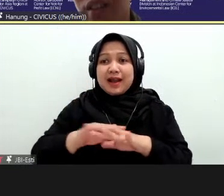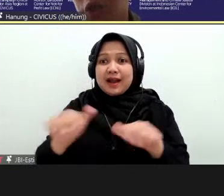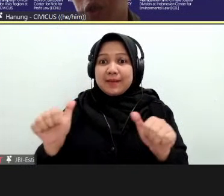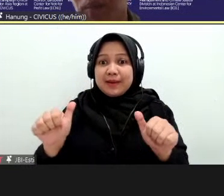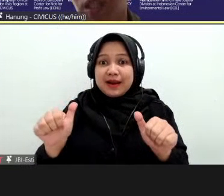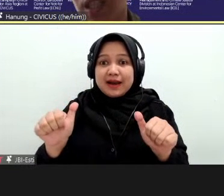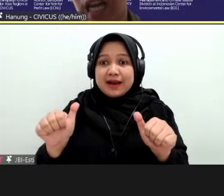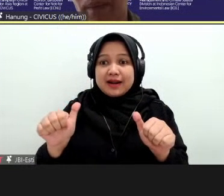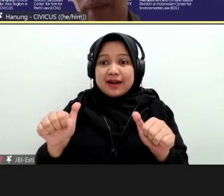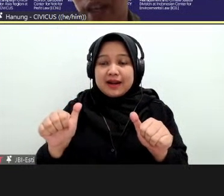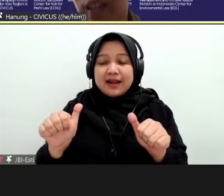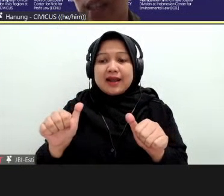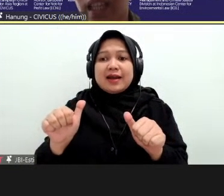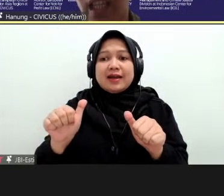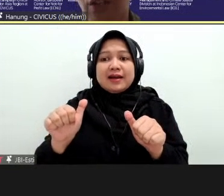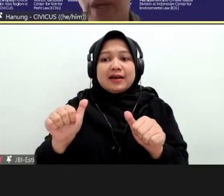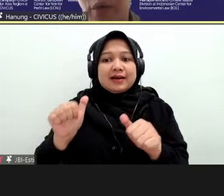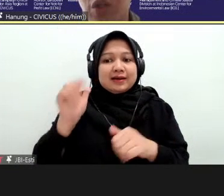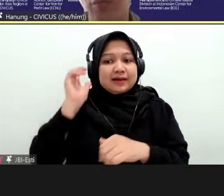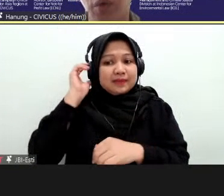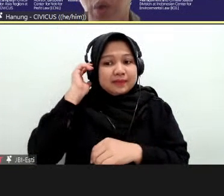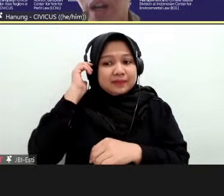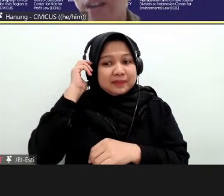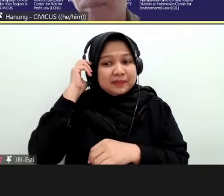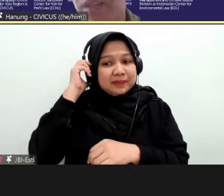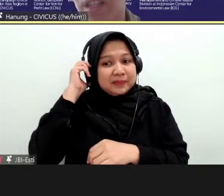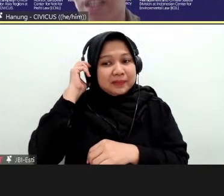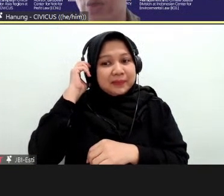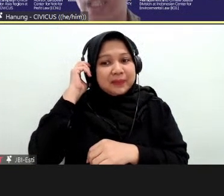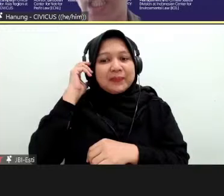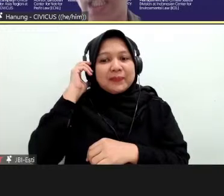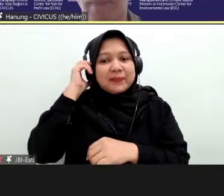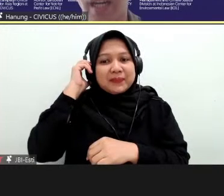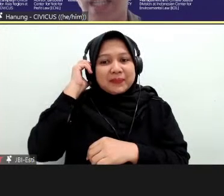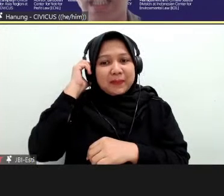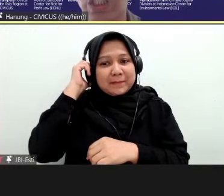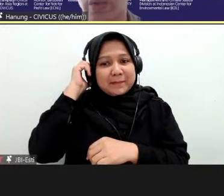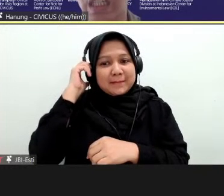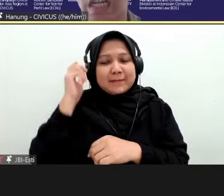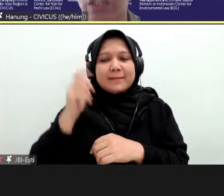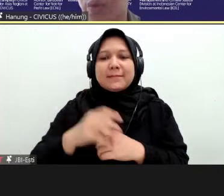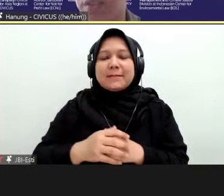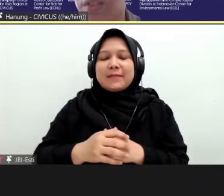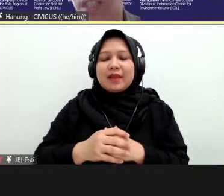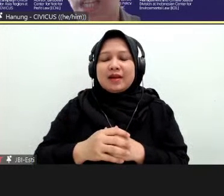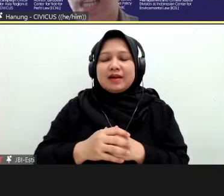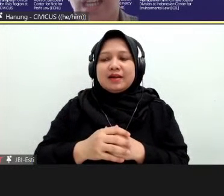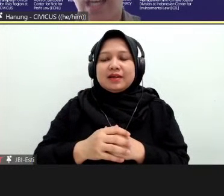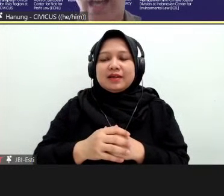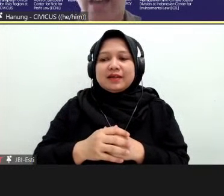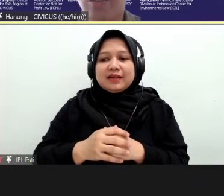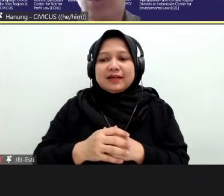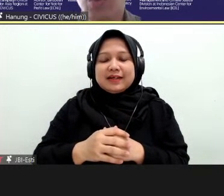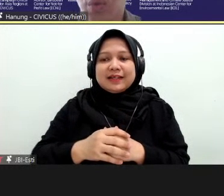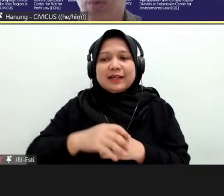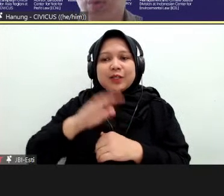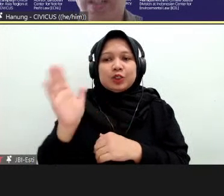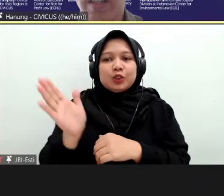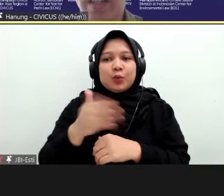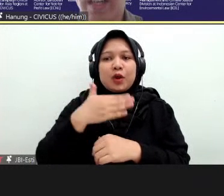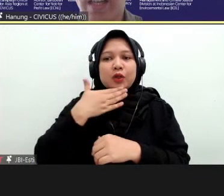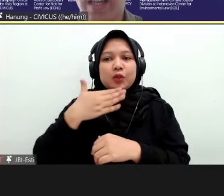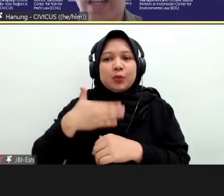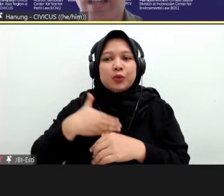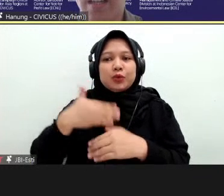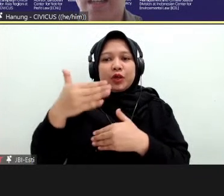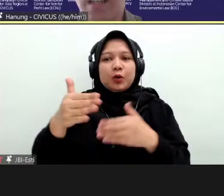and practice, should be upheld in various fora, including by the G20 countries. And to